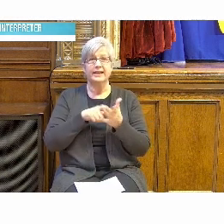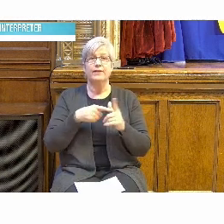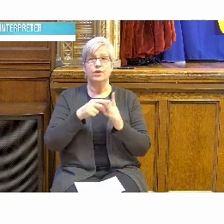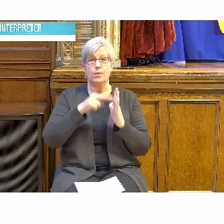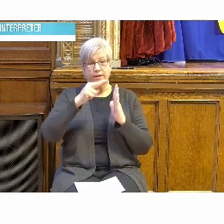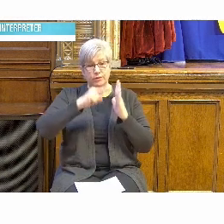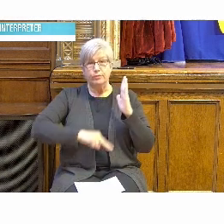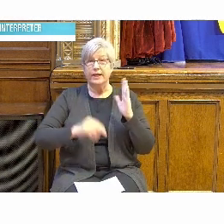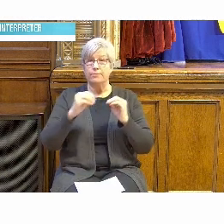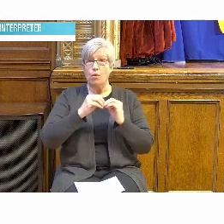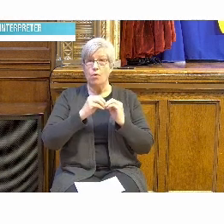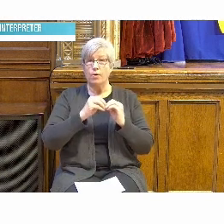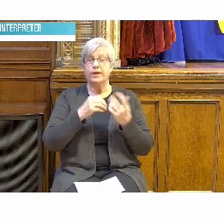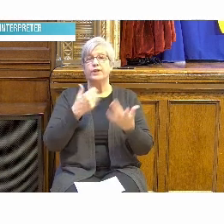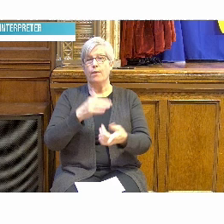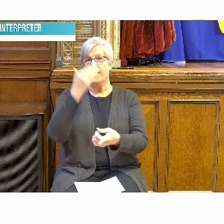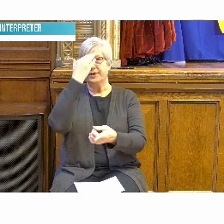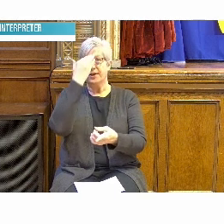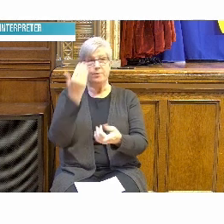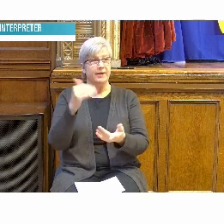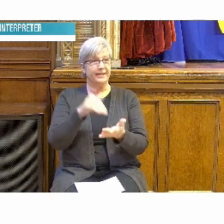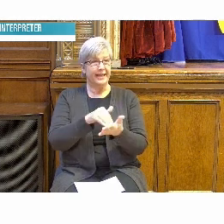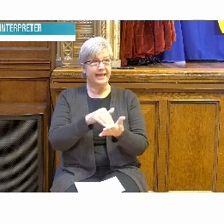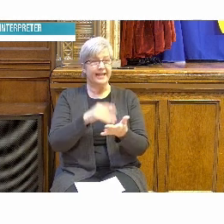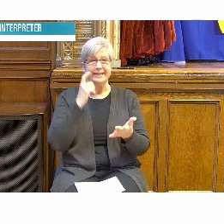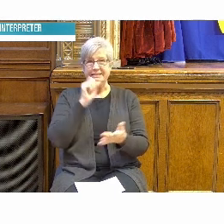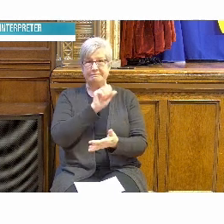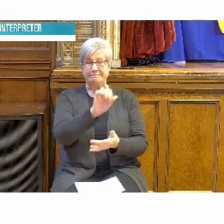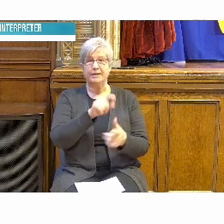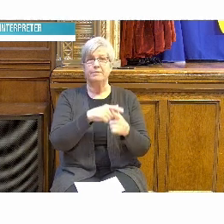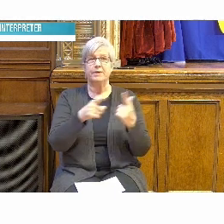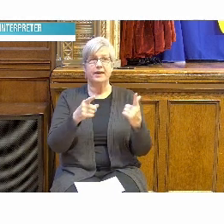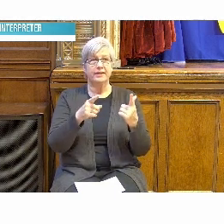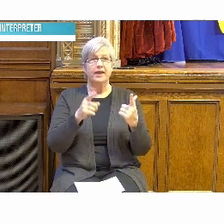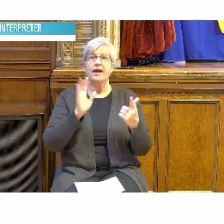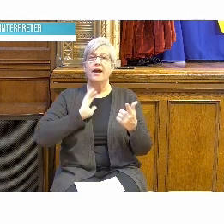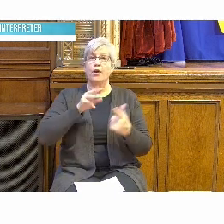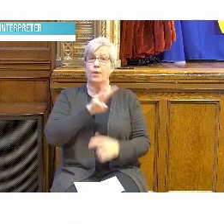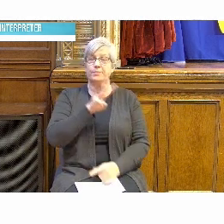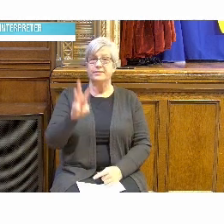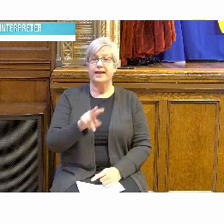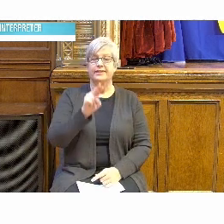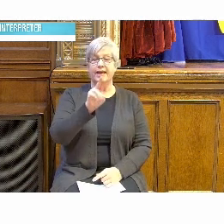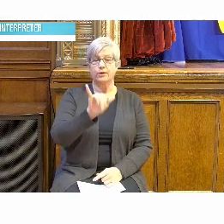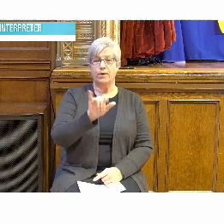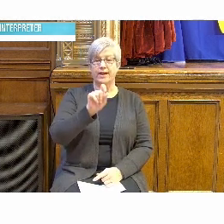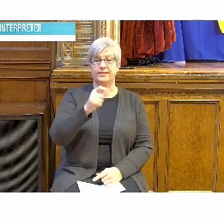the commission, you already know this for those that are present. And our website is